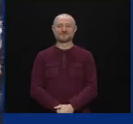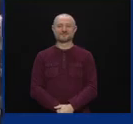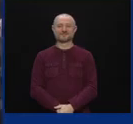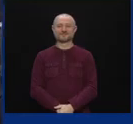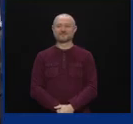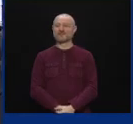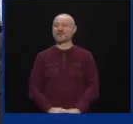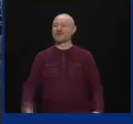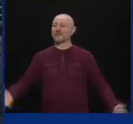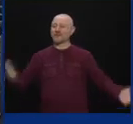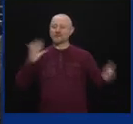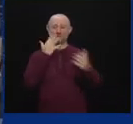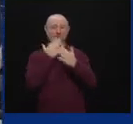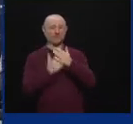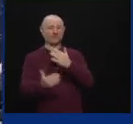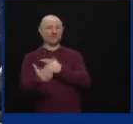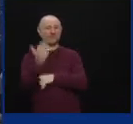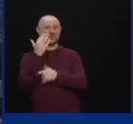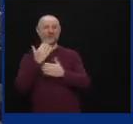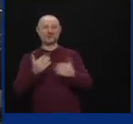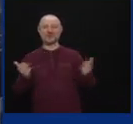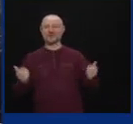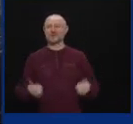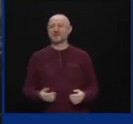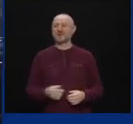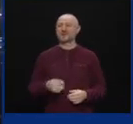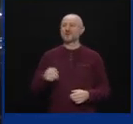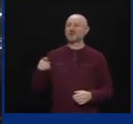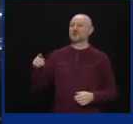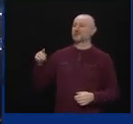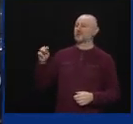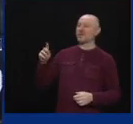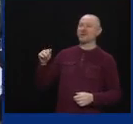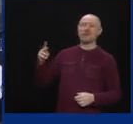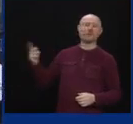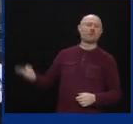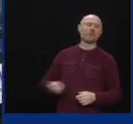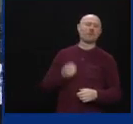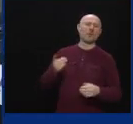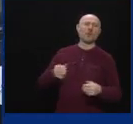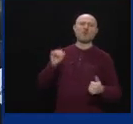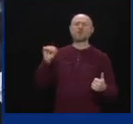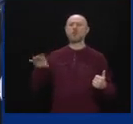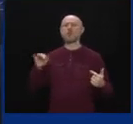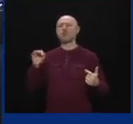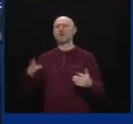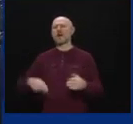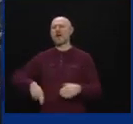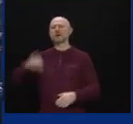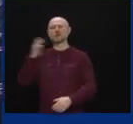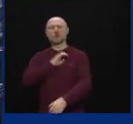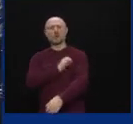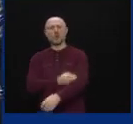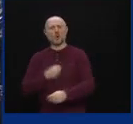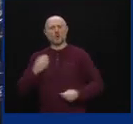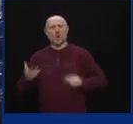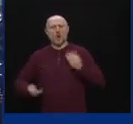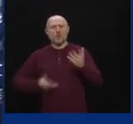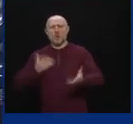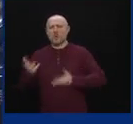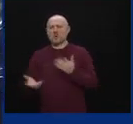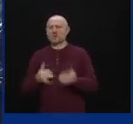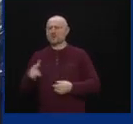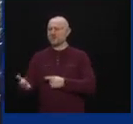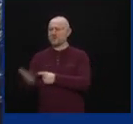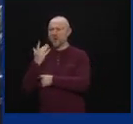Good morning. Paul Tonko never disappoints. He's always so energetic, even in the morning.